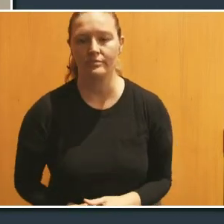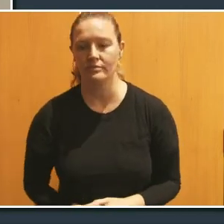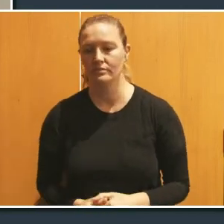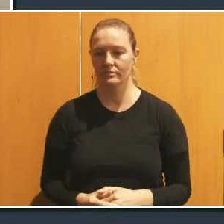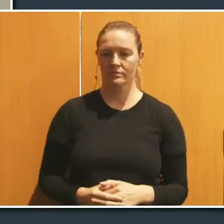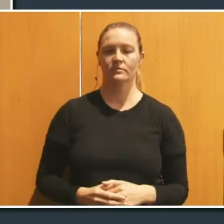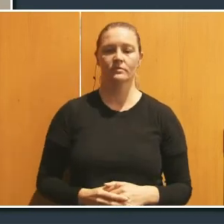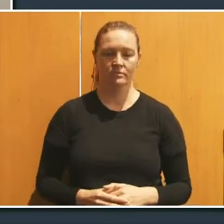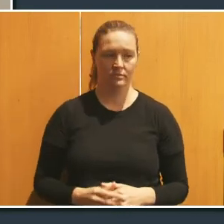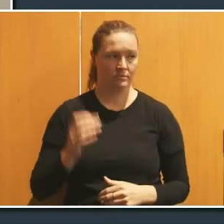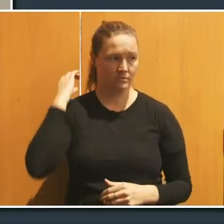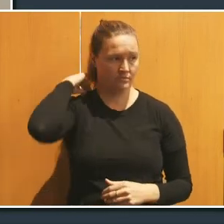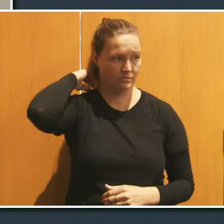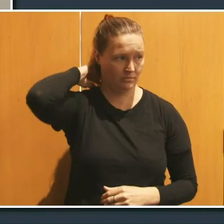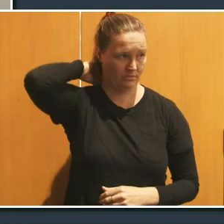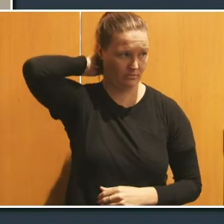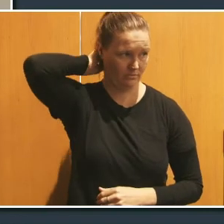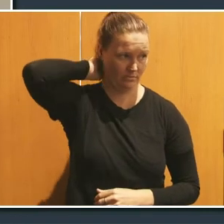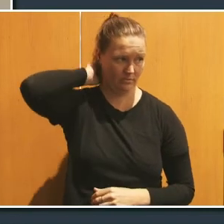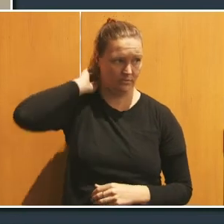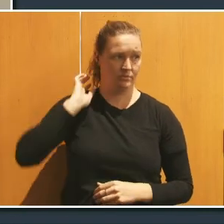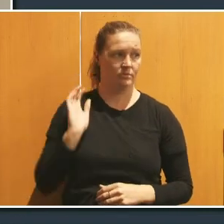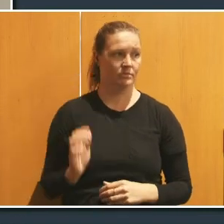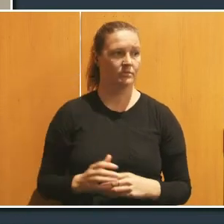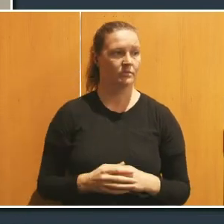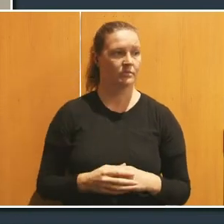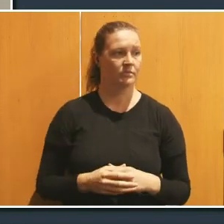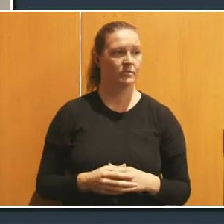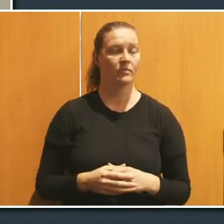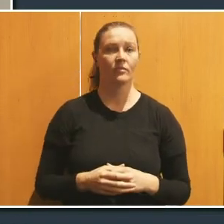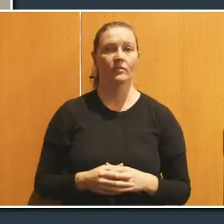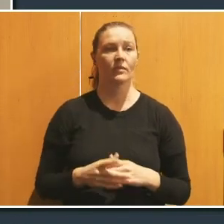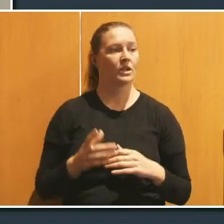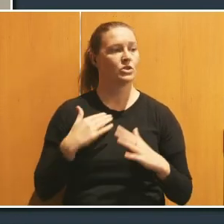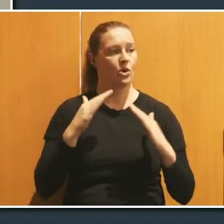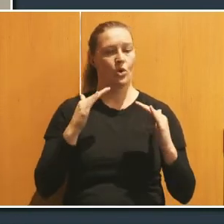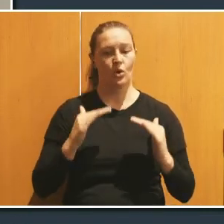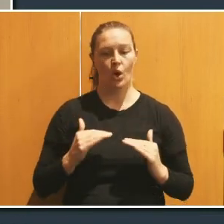I'll skip through the